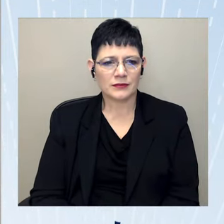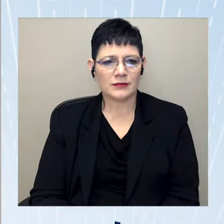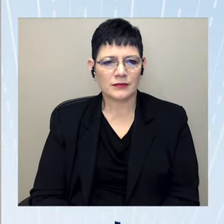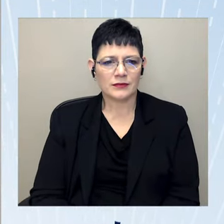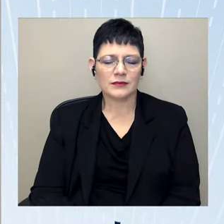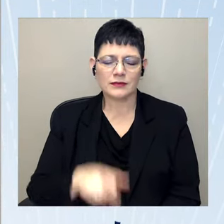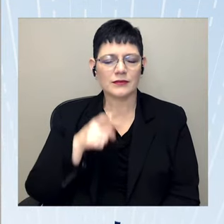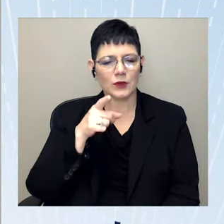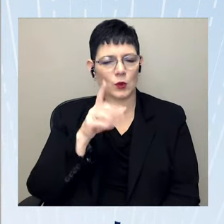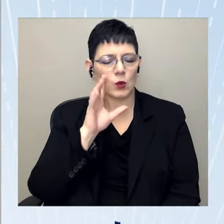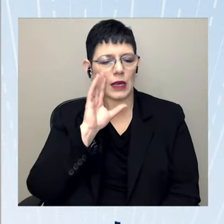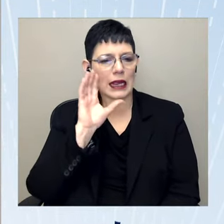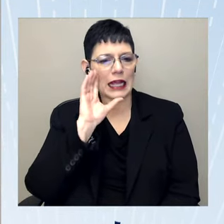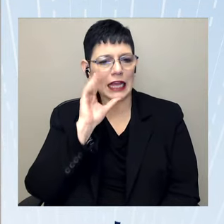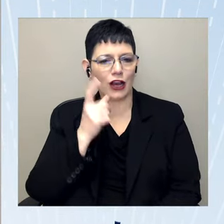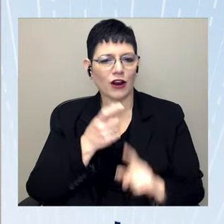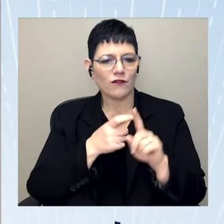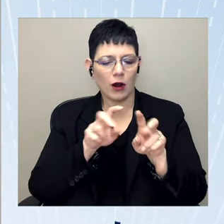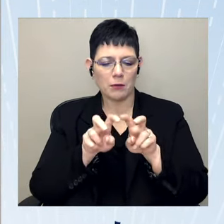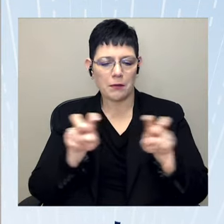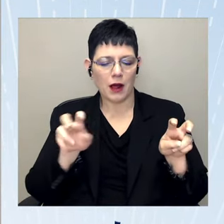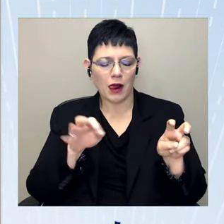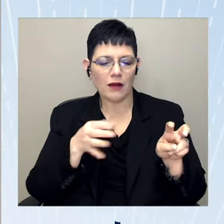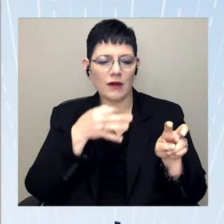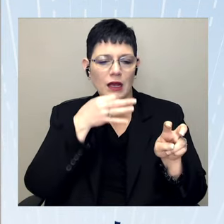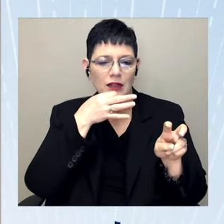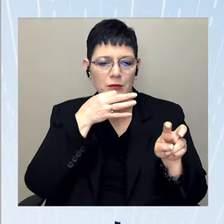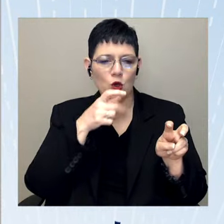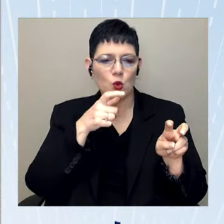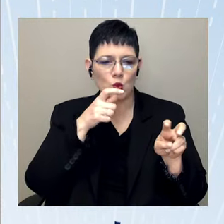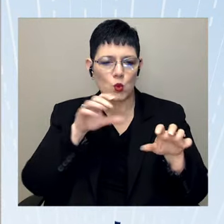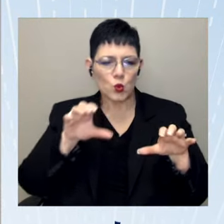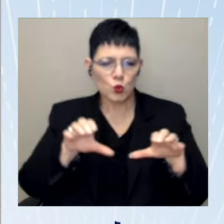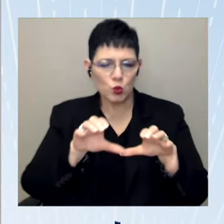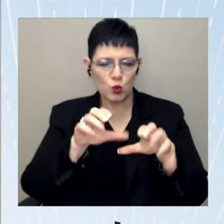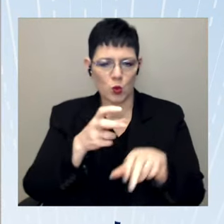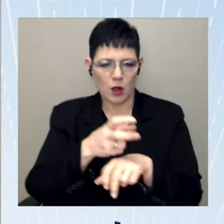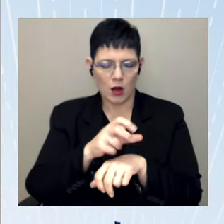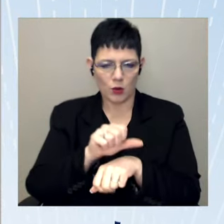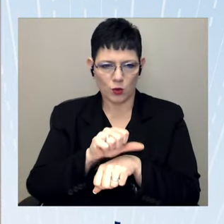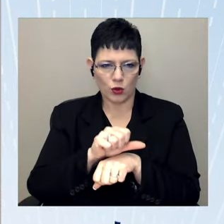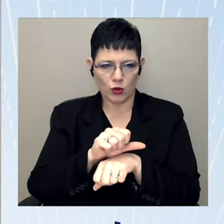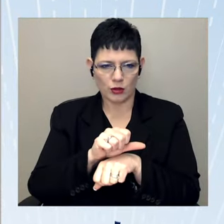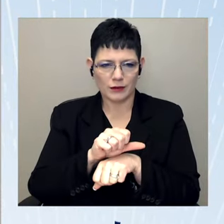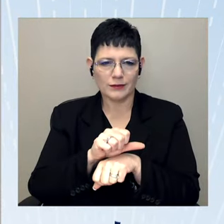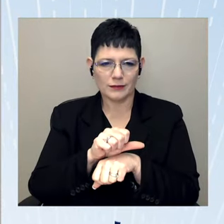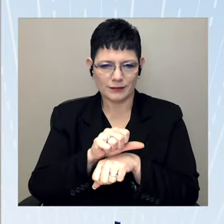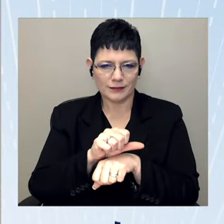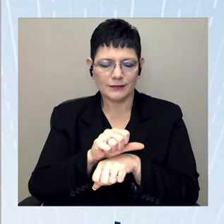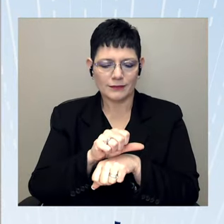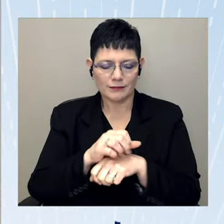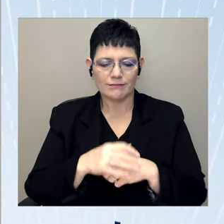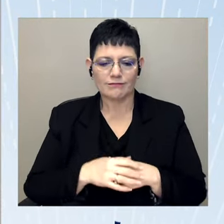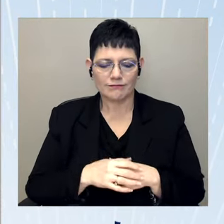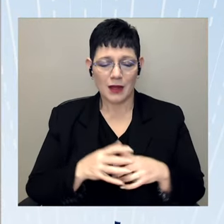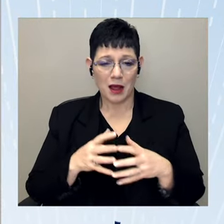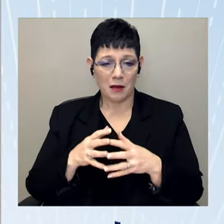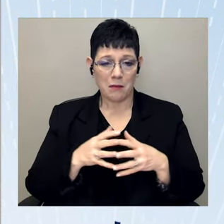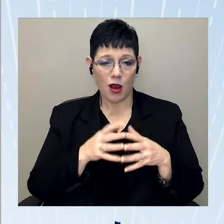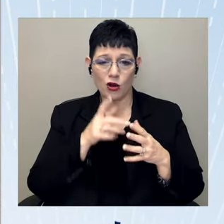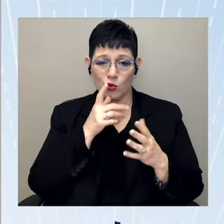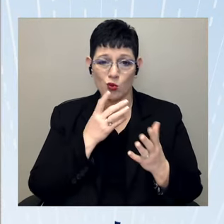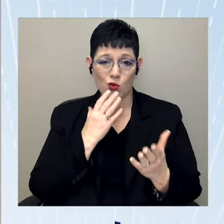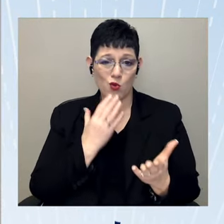you're gonna hear from the experts, the doers, the Americans who proved what care is all about in just a